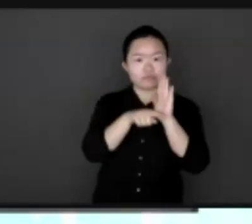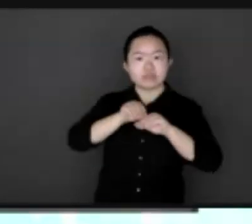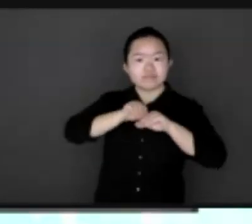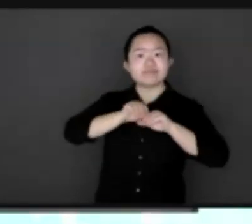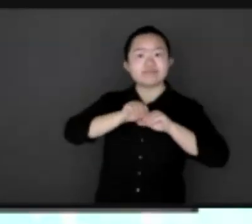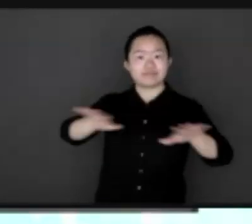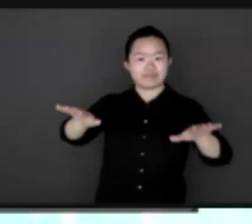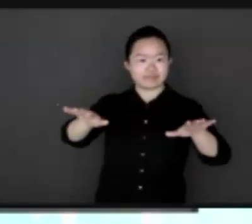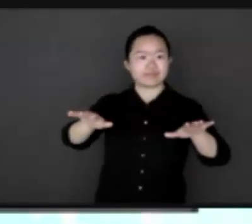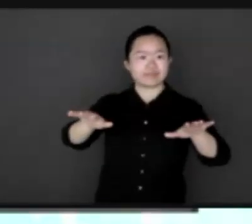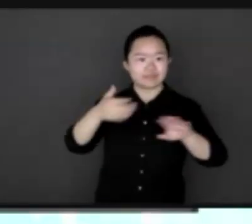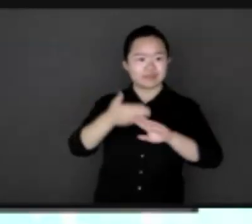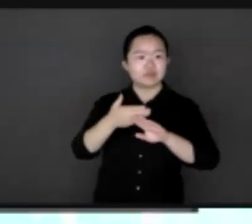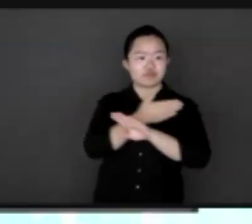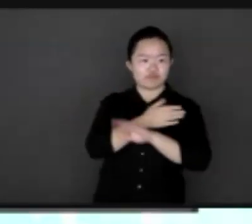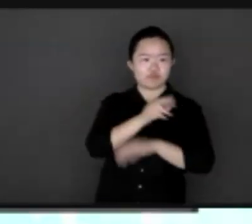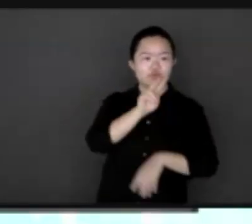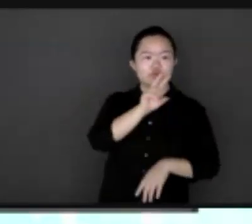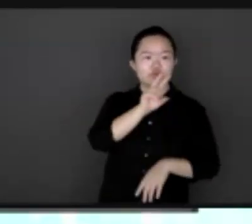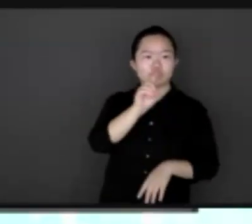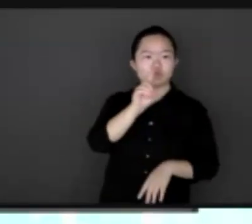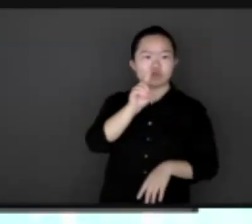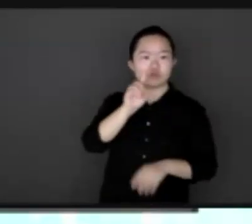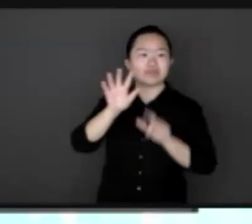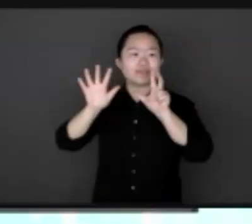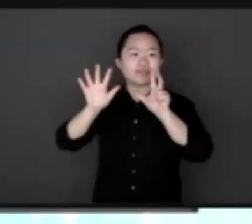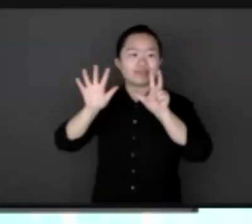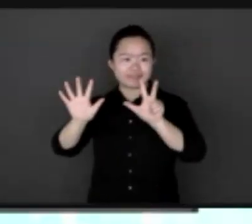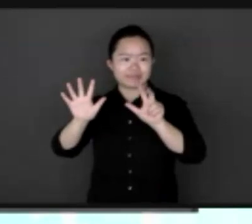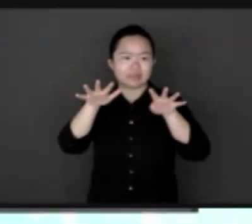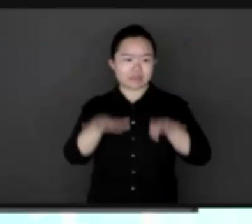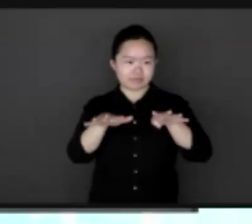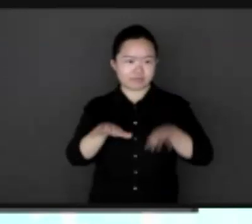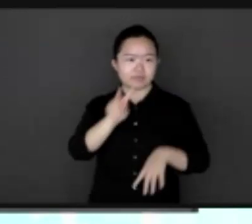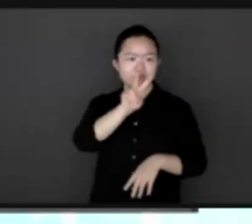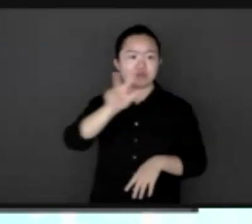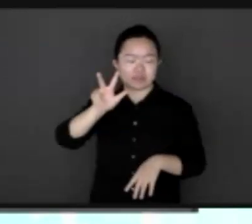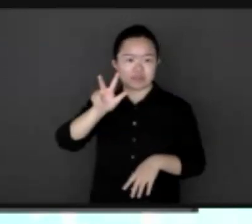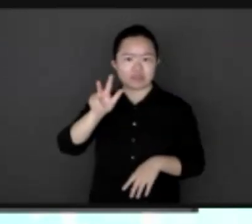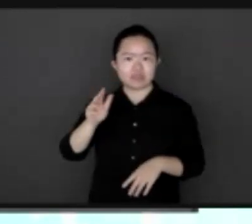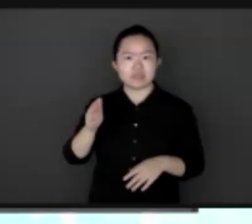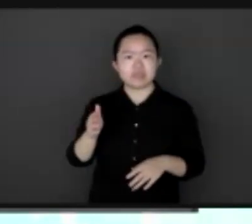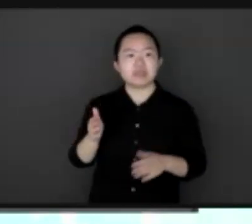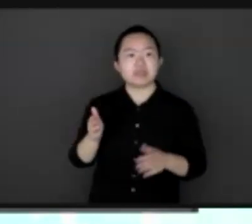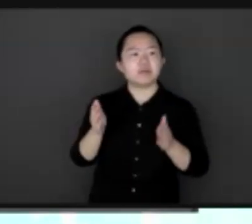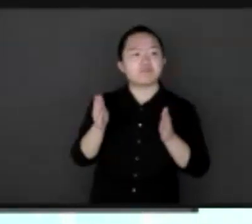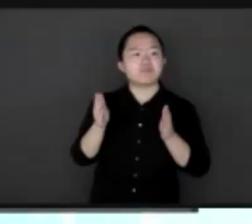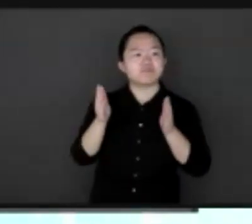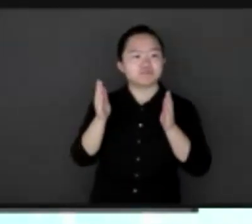important service in a PDF document, then they would need to make it accessible, even if it was published before the law was